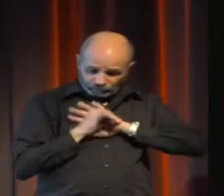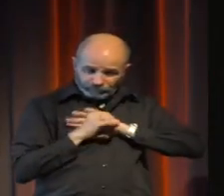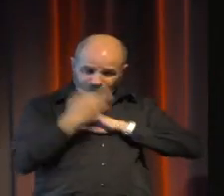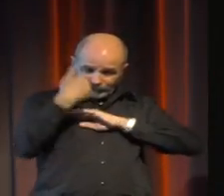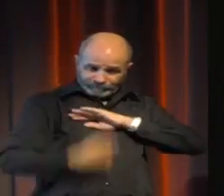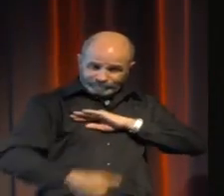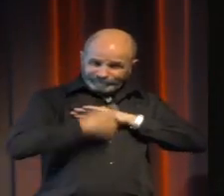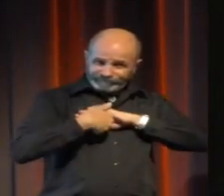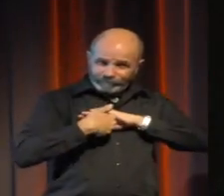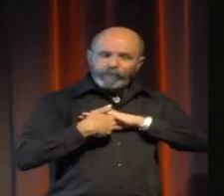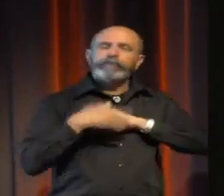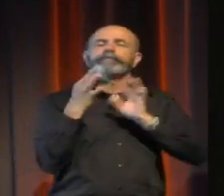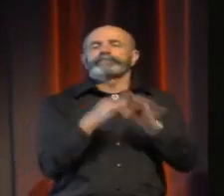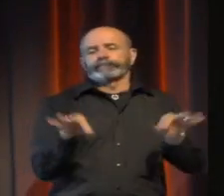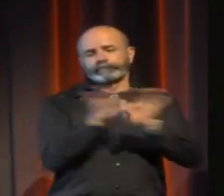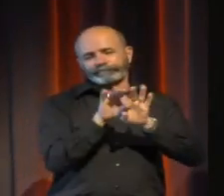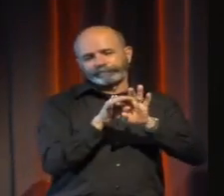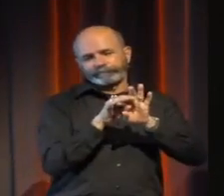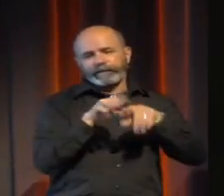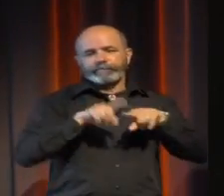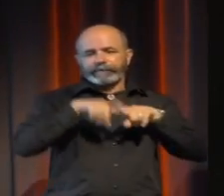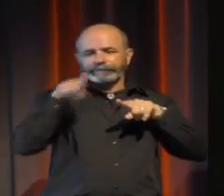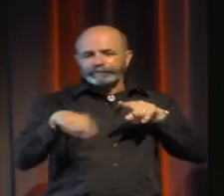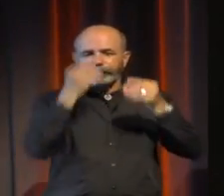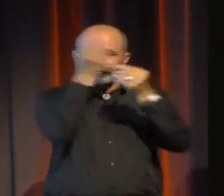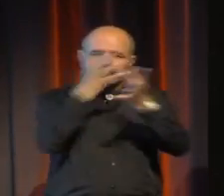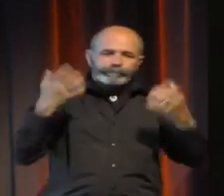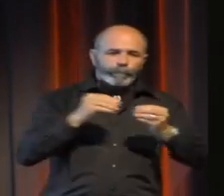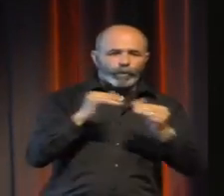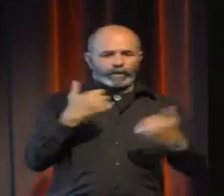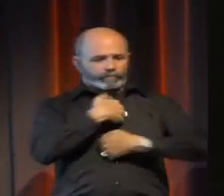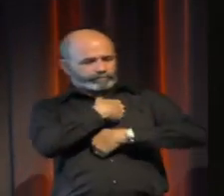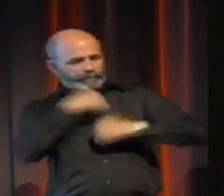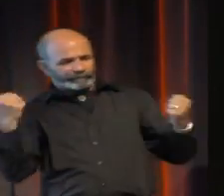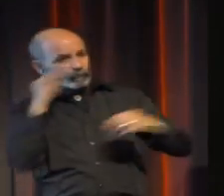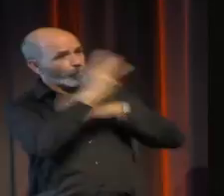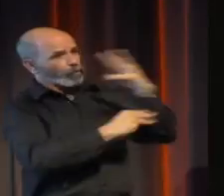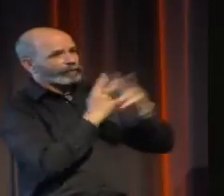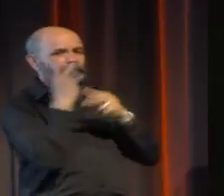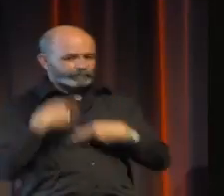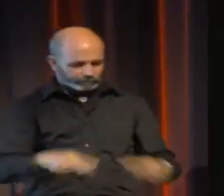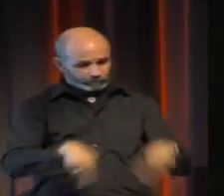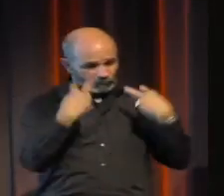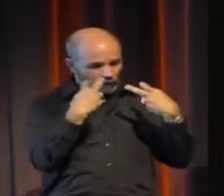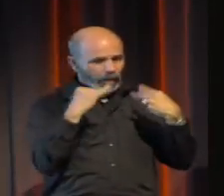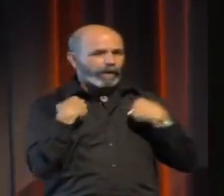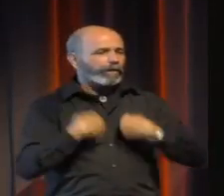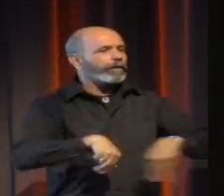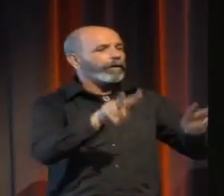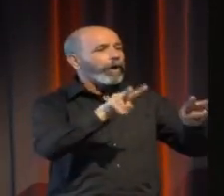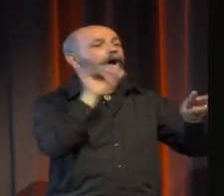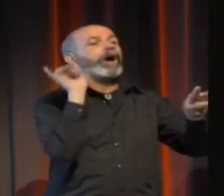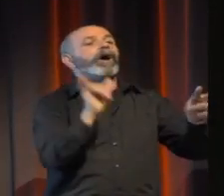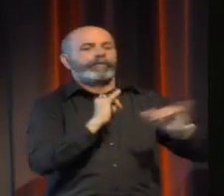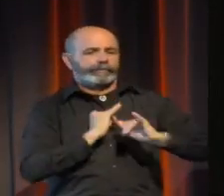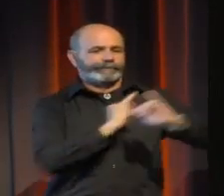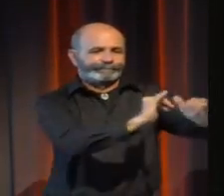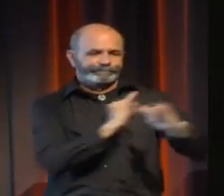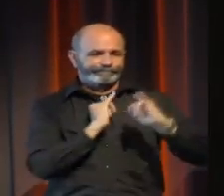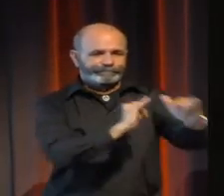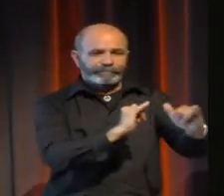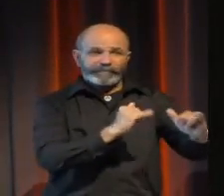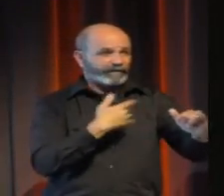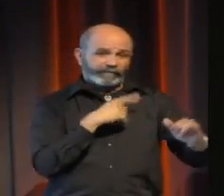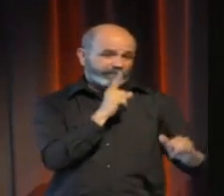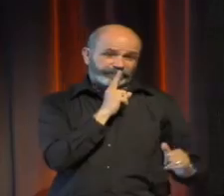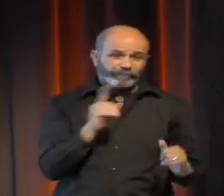our global perspective. We no longer just kind of accept what you know, a parent or a teacher or another figure